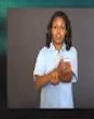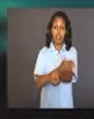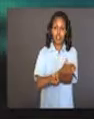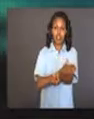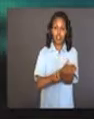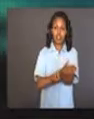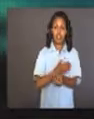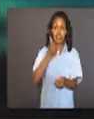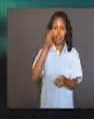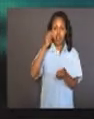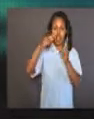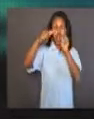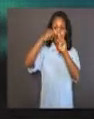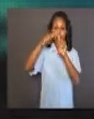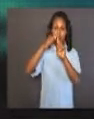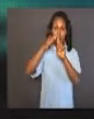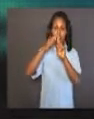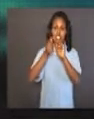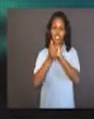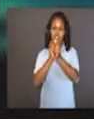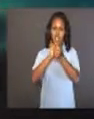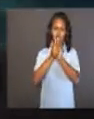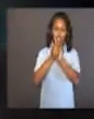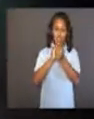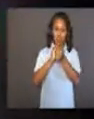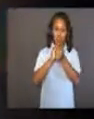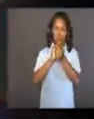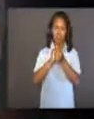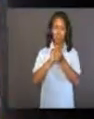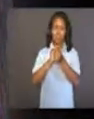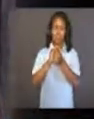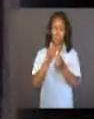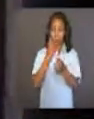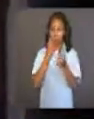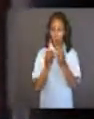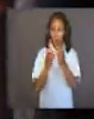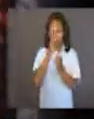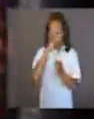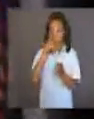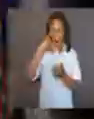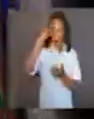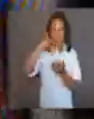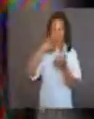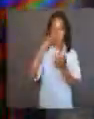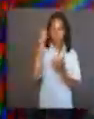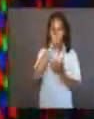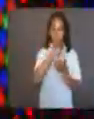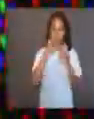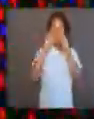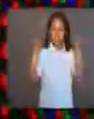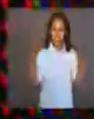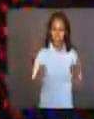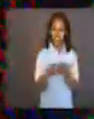the anodes and deflection coils to create images on the tube's